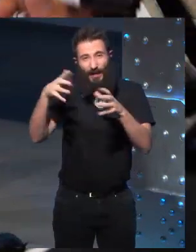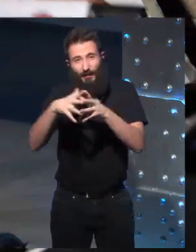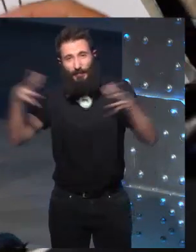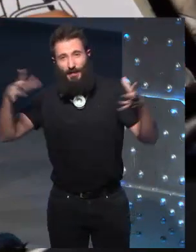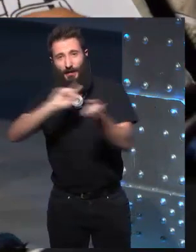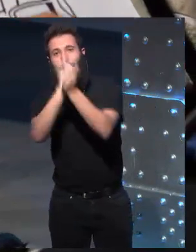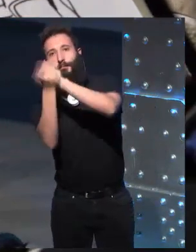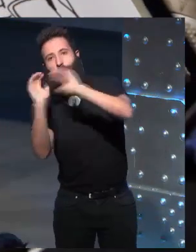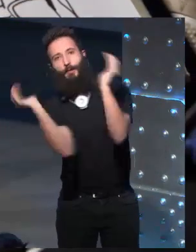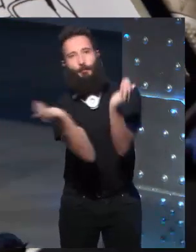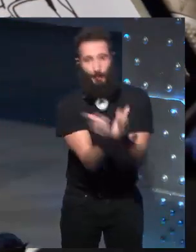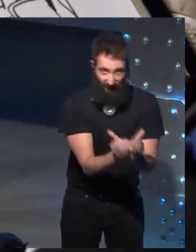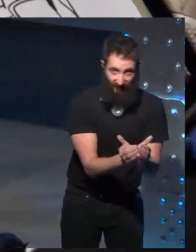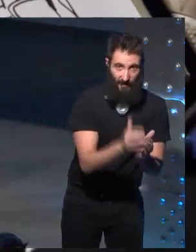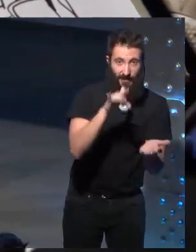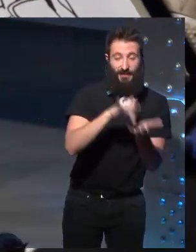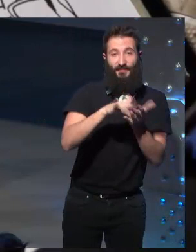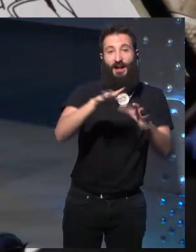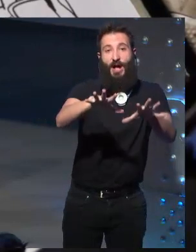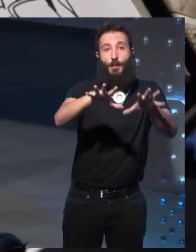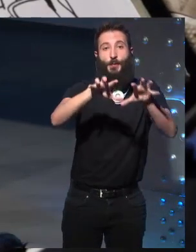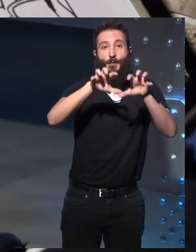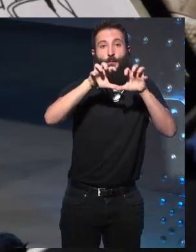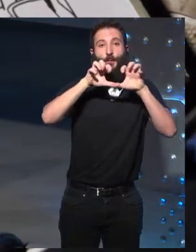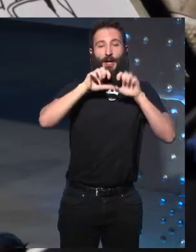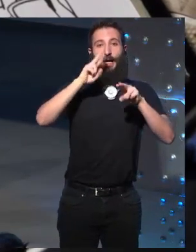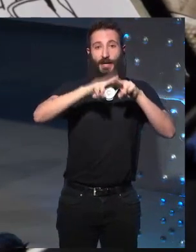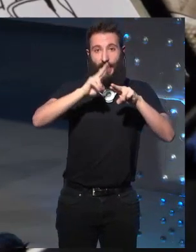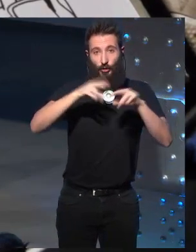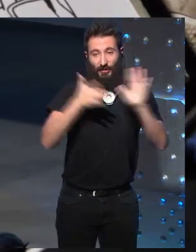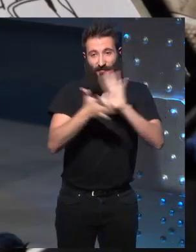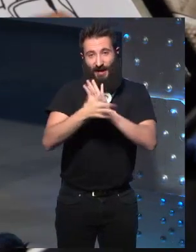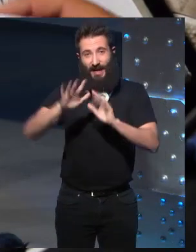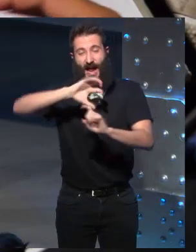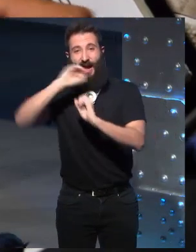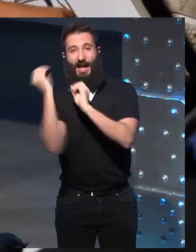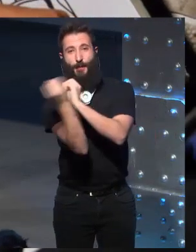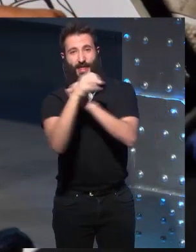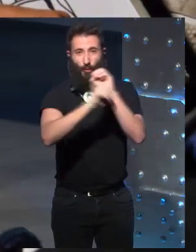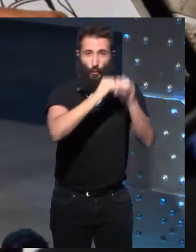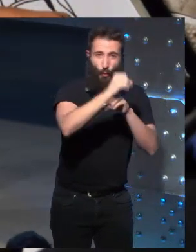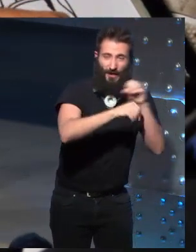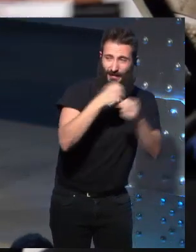holes do need quantum gravity effects as well. That's one of the reasons why they're cool.